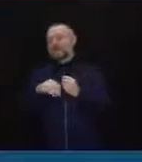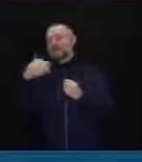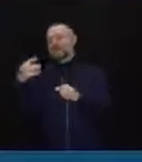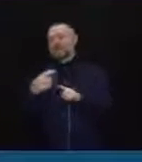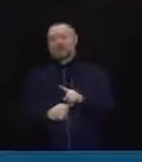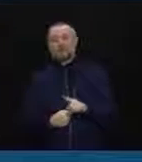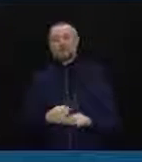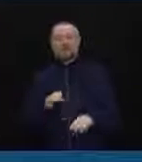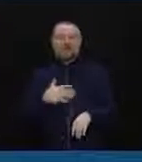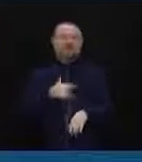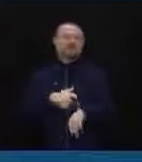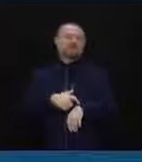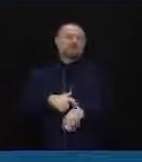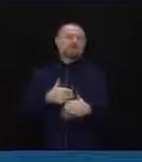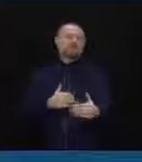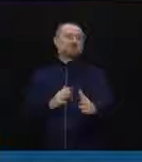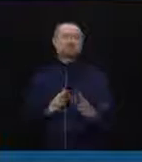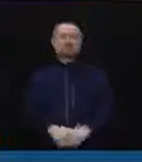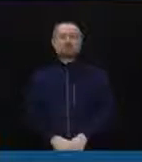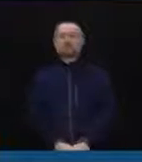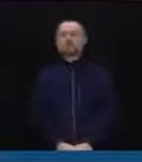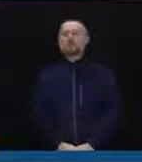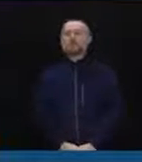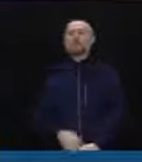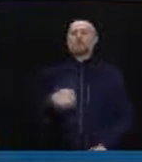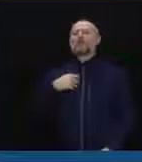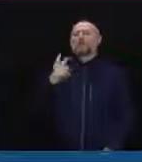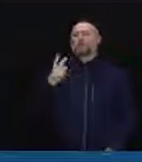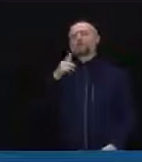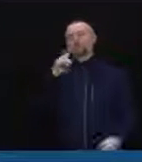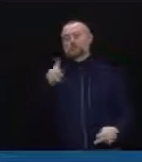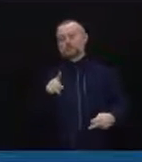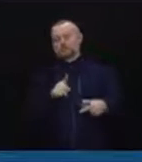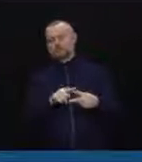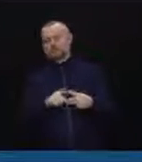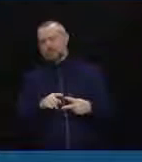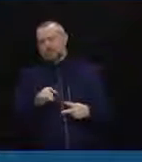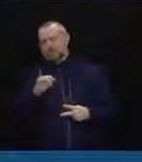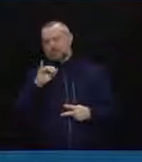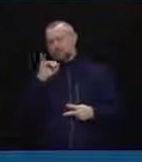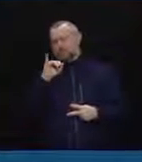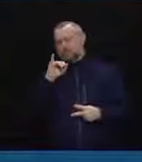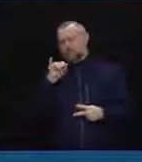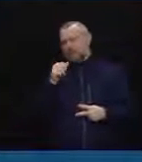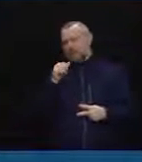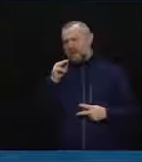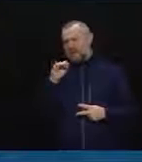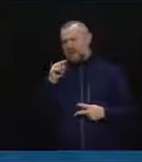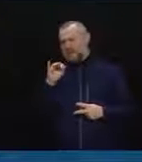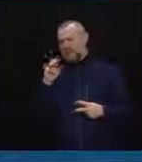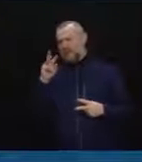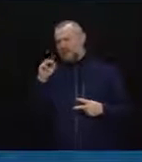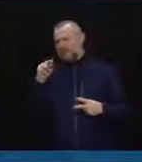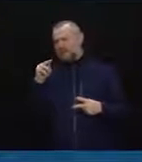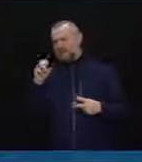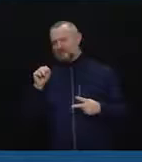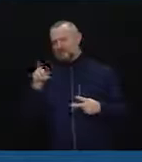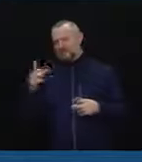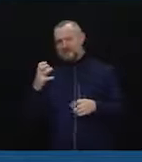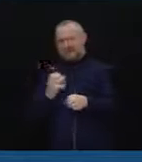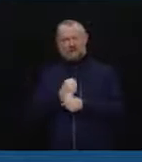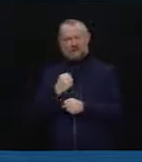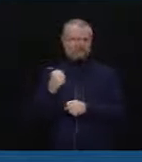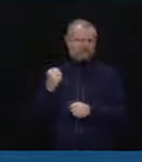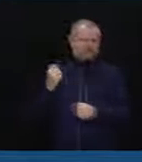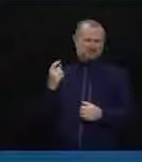questions. Jumaane Williams just received the endorsement of the WFP, but as we've seen in past years, they have endorsed the